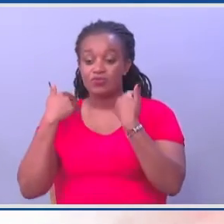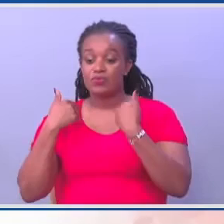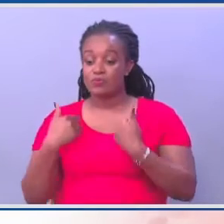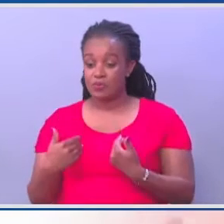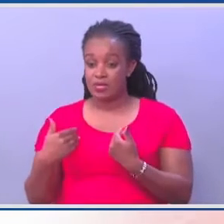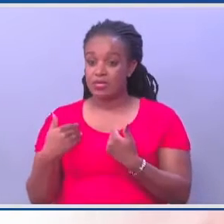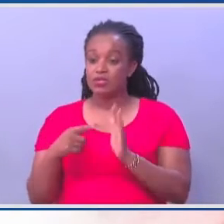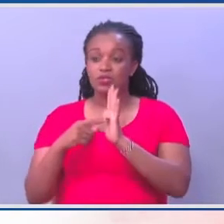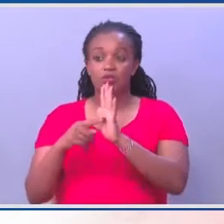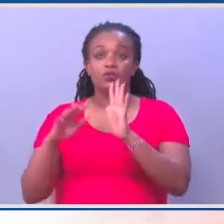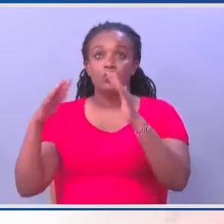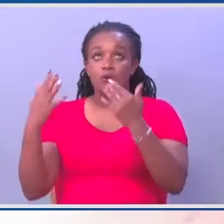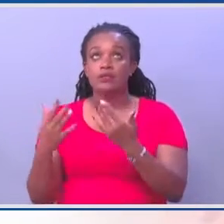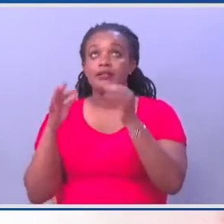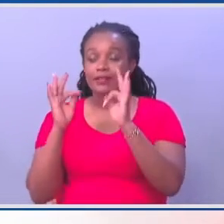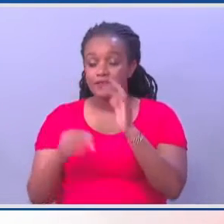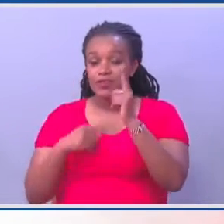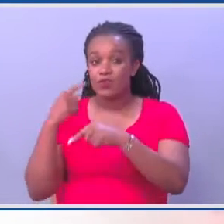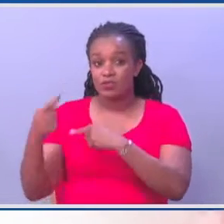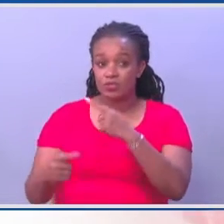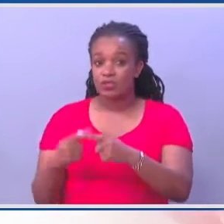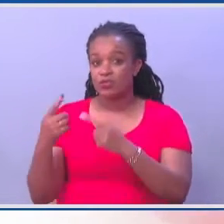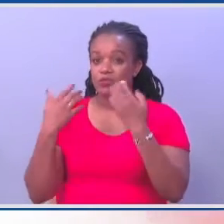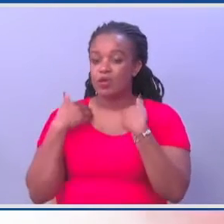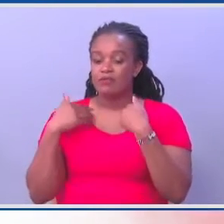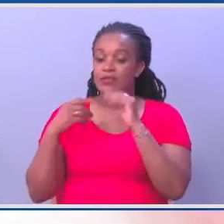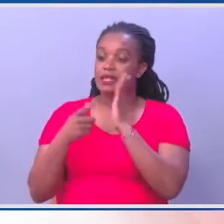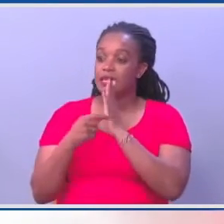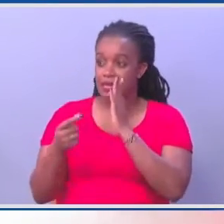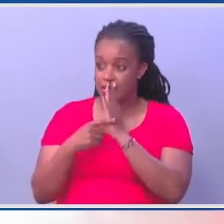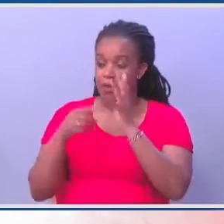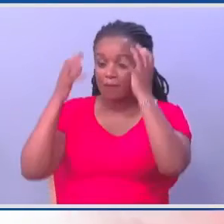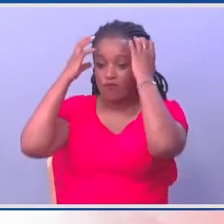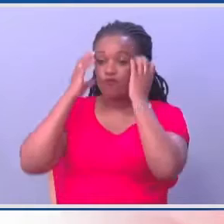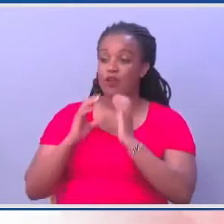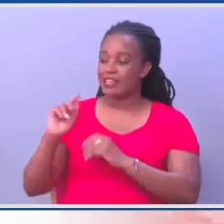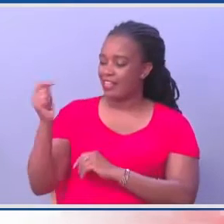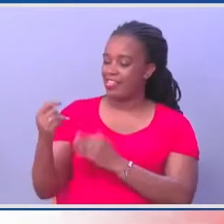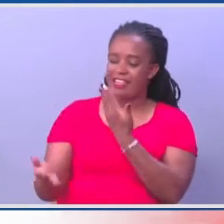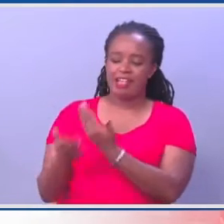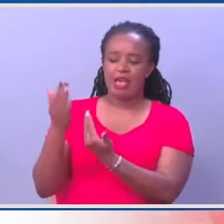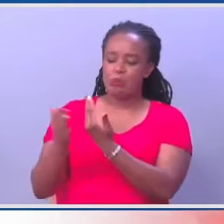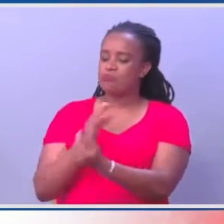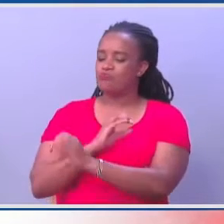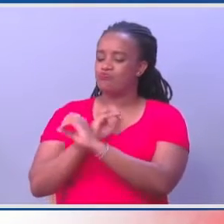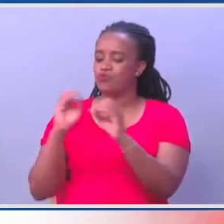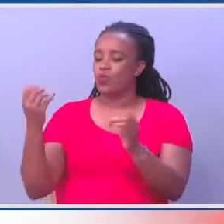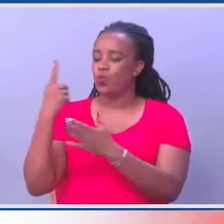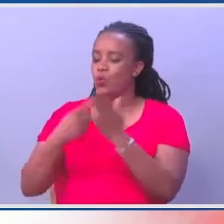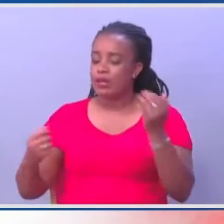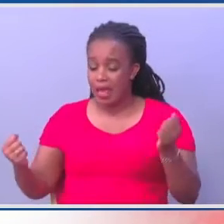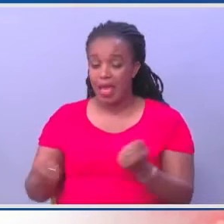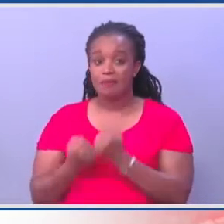to be, so long as he retains that name Ford Kenya in his pocket, he doesn't care what else happens to the bona